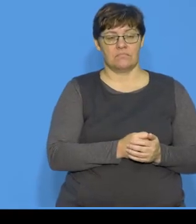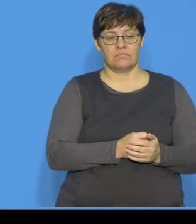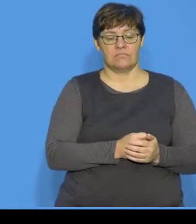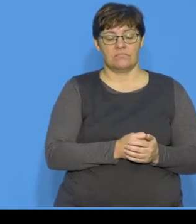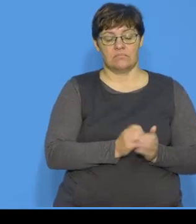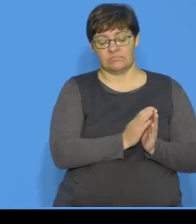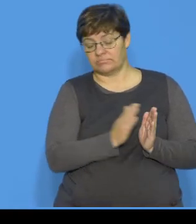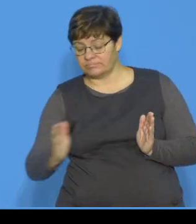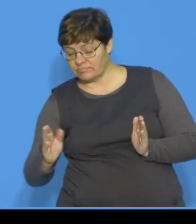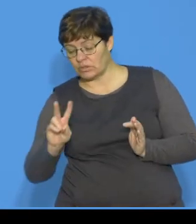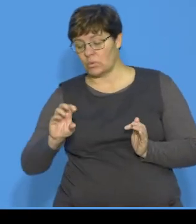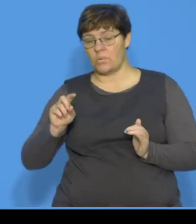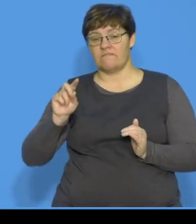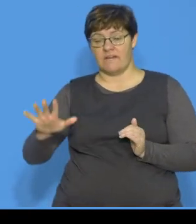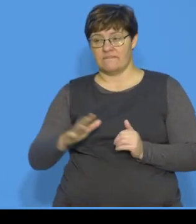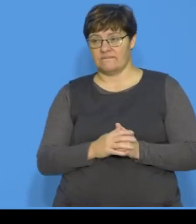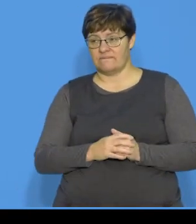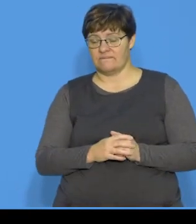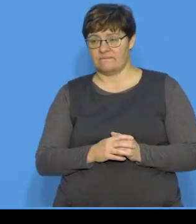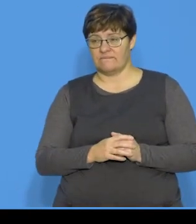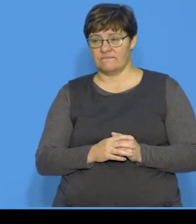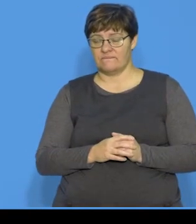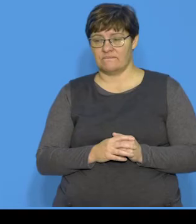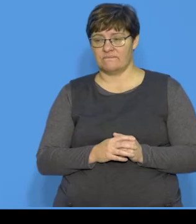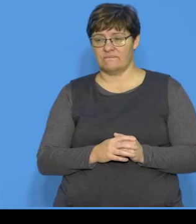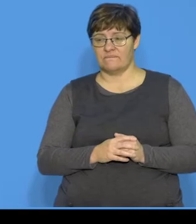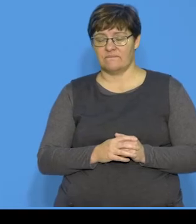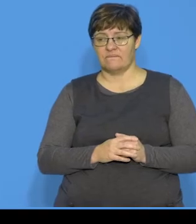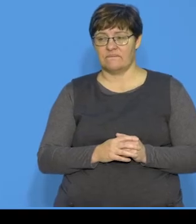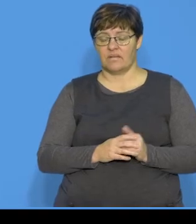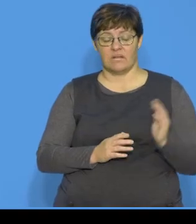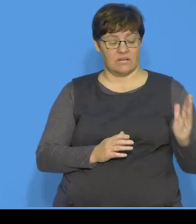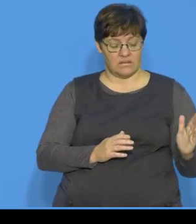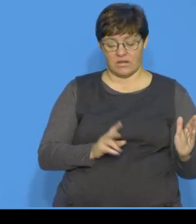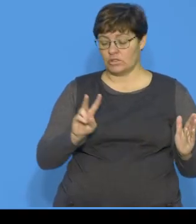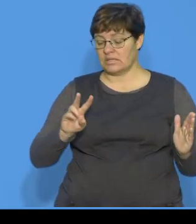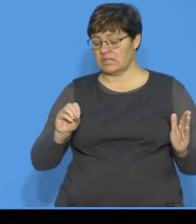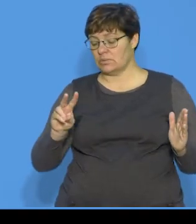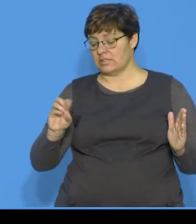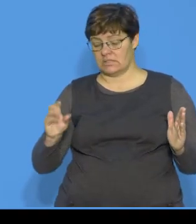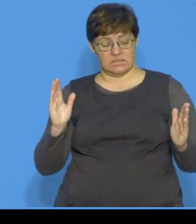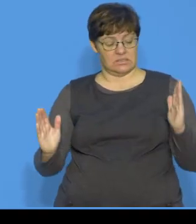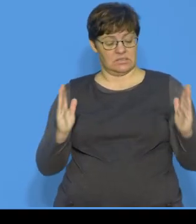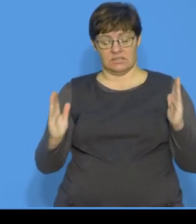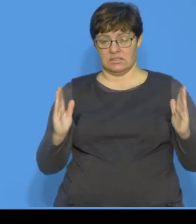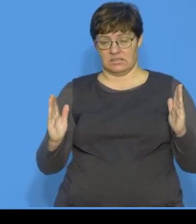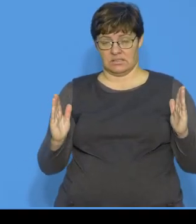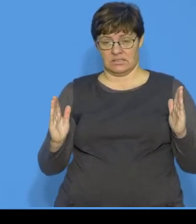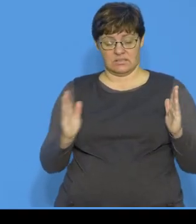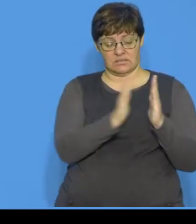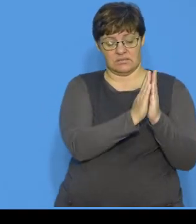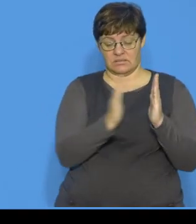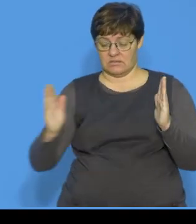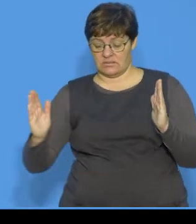2015 and compare that with 2020. What do we see?